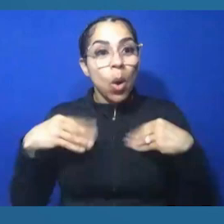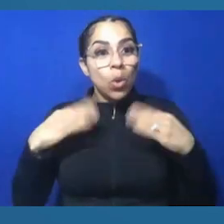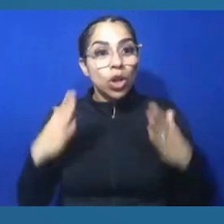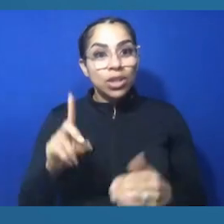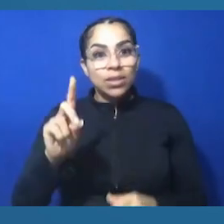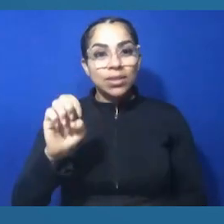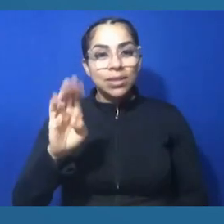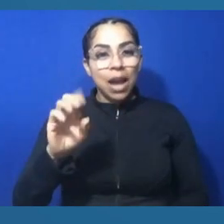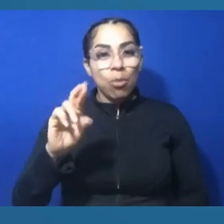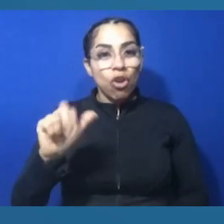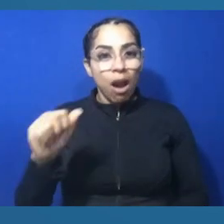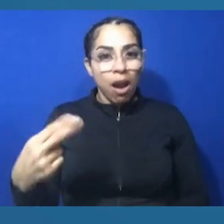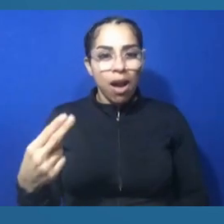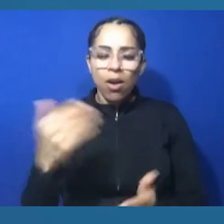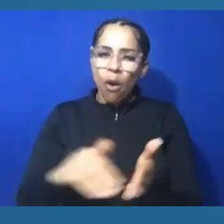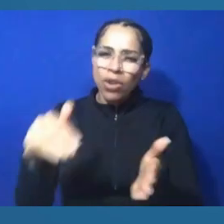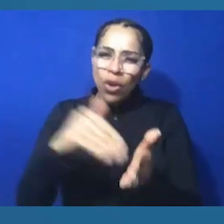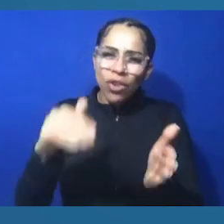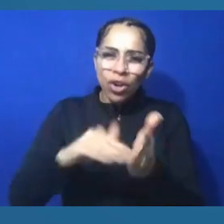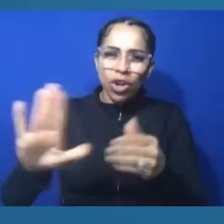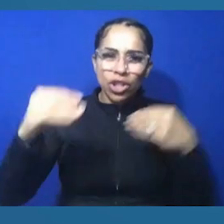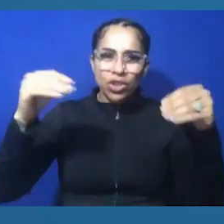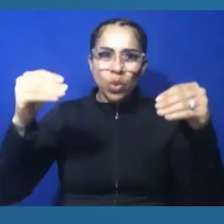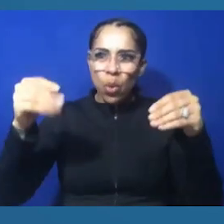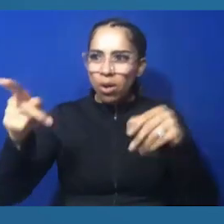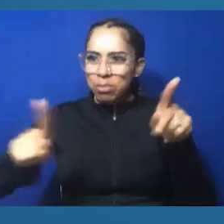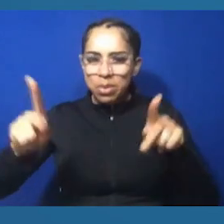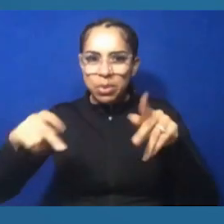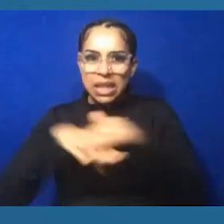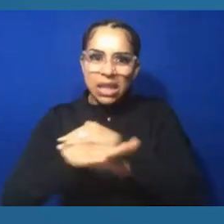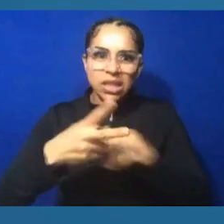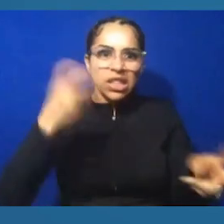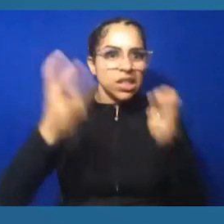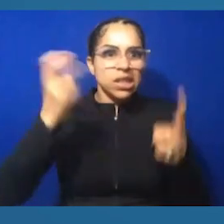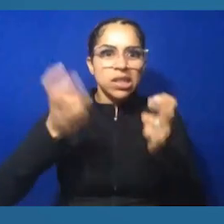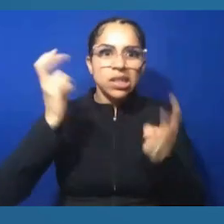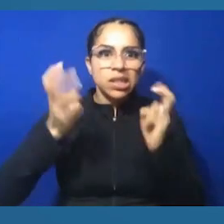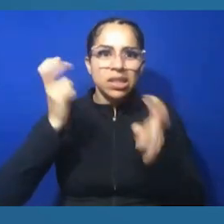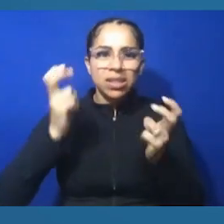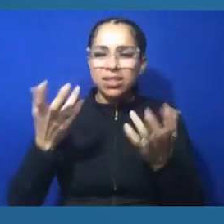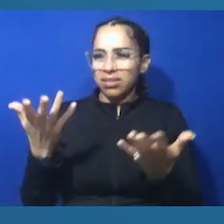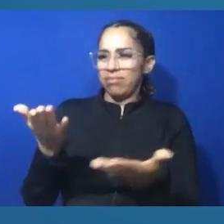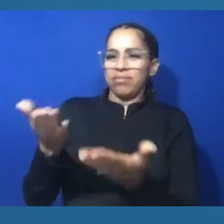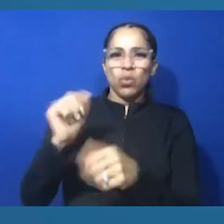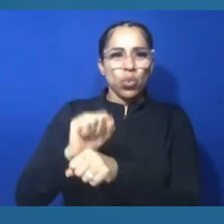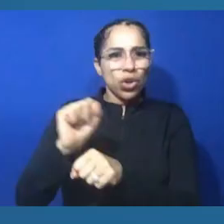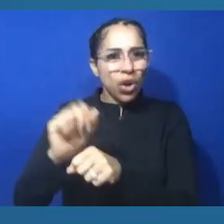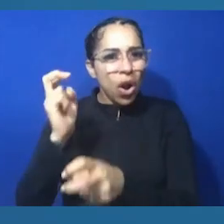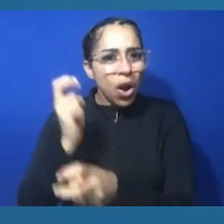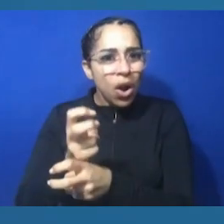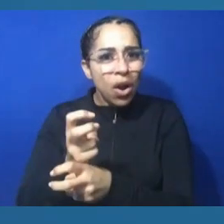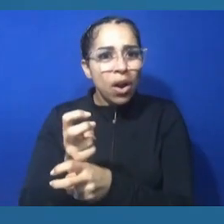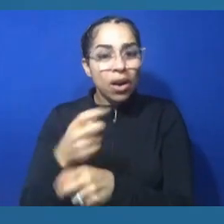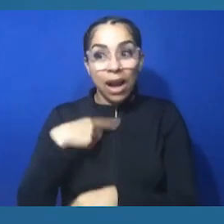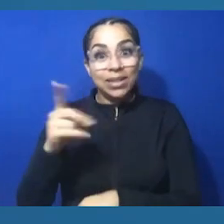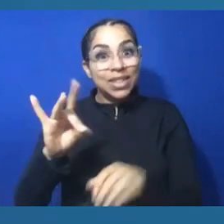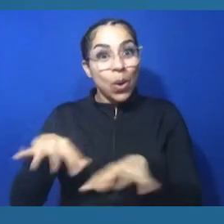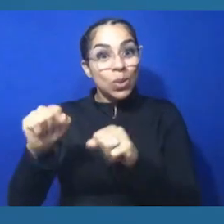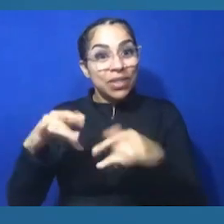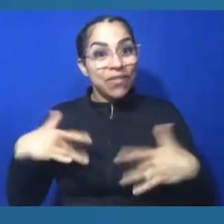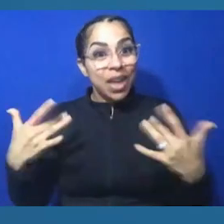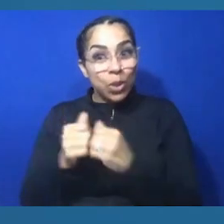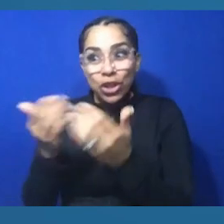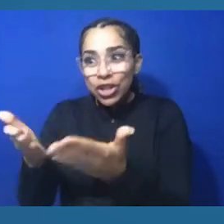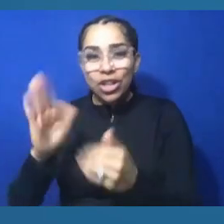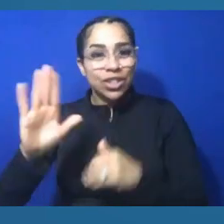ransacked by retail thieves. She works so hard. We did an event with her, and her store is magnificent.